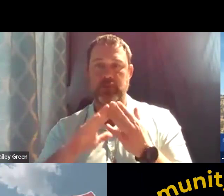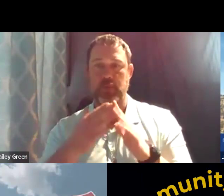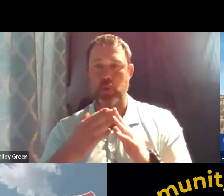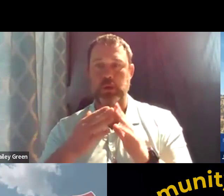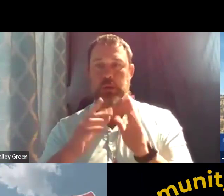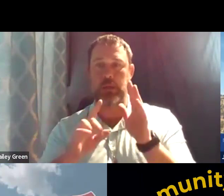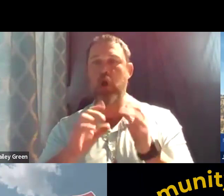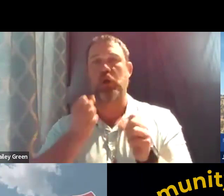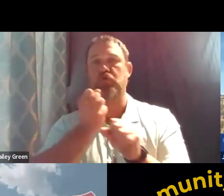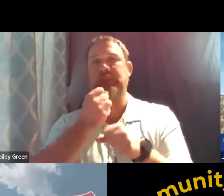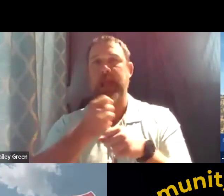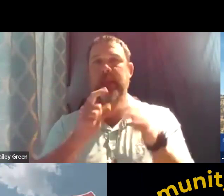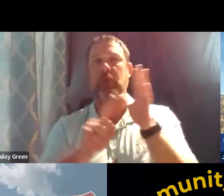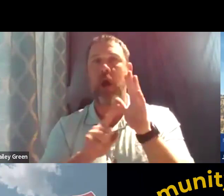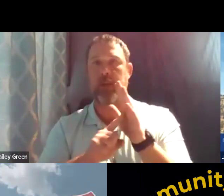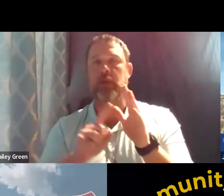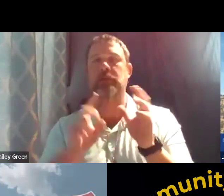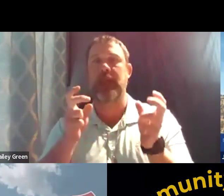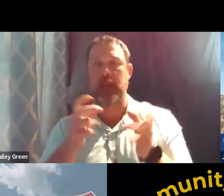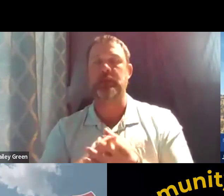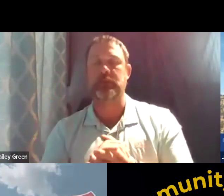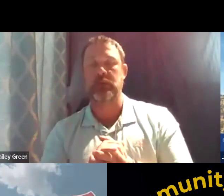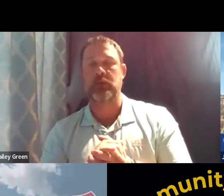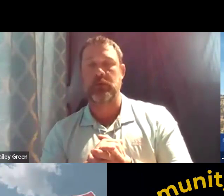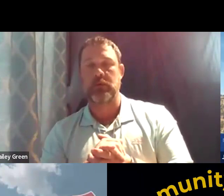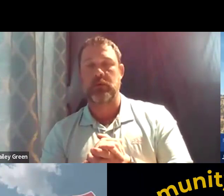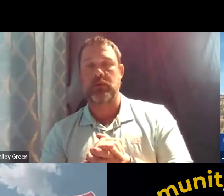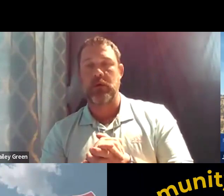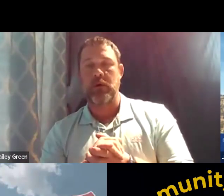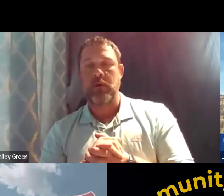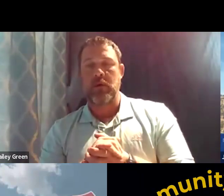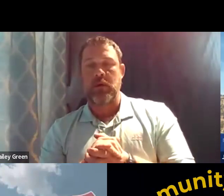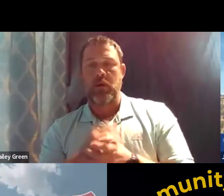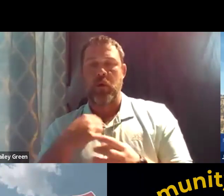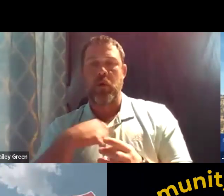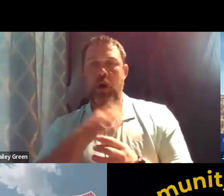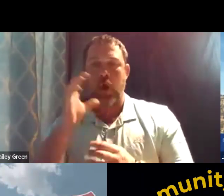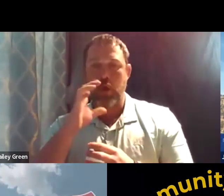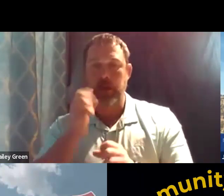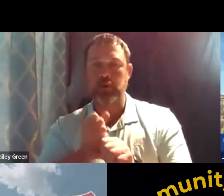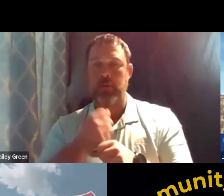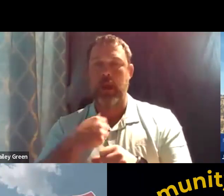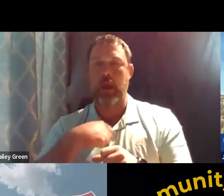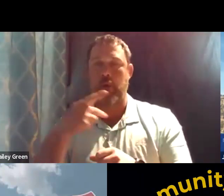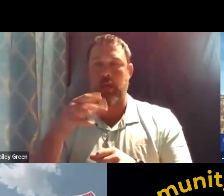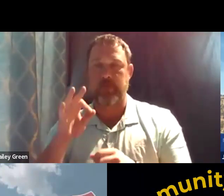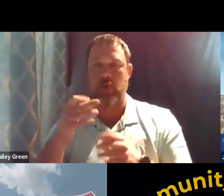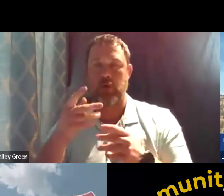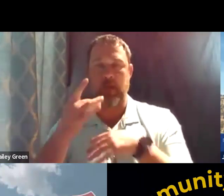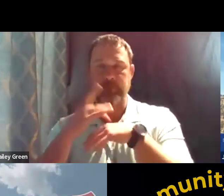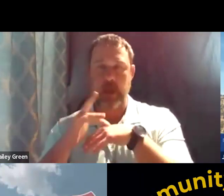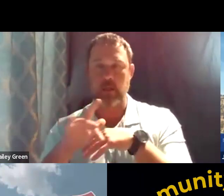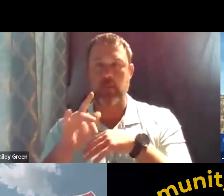commons, Creative Commons, that is. And we are looking to make our platform available. And